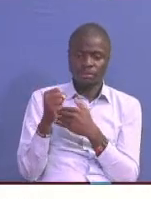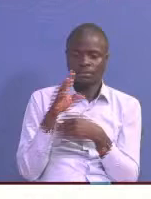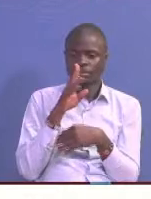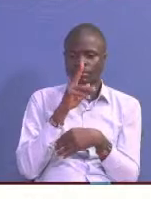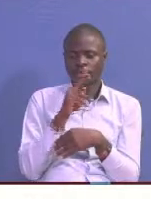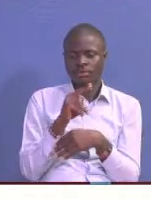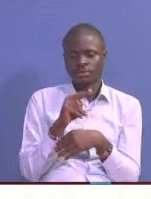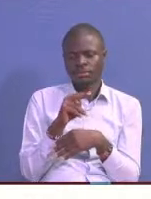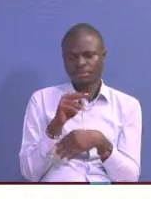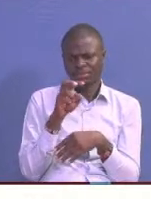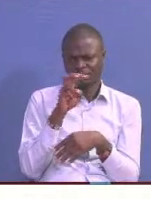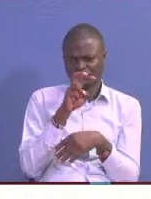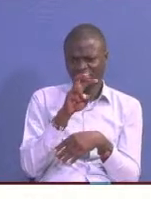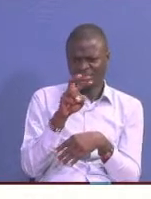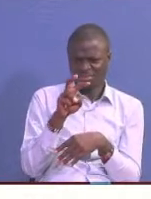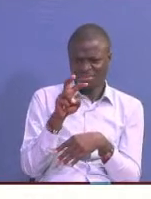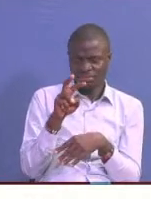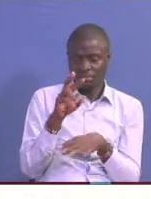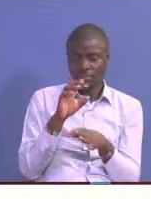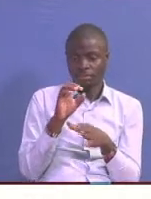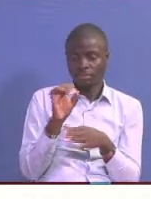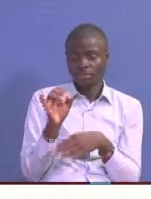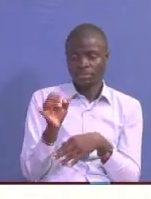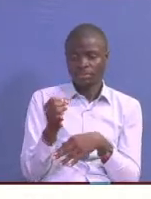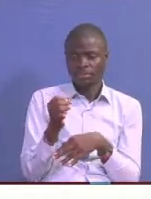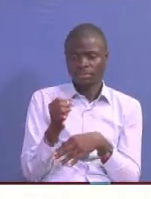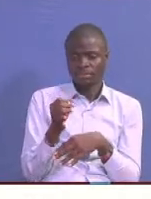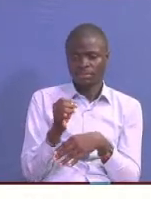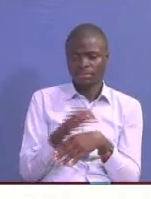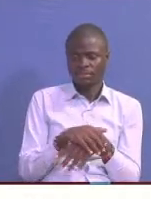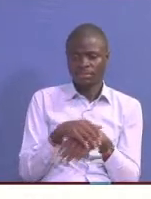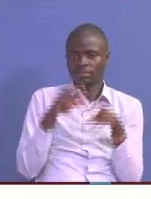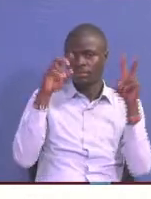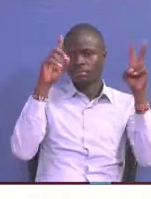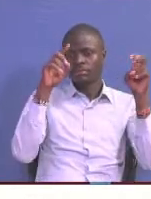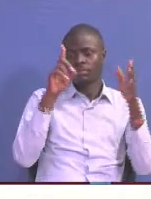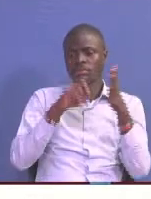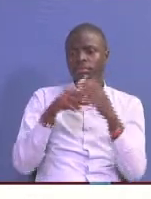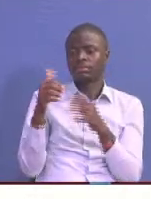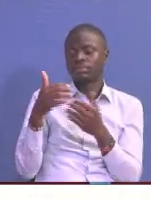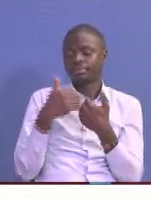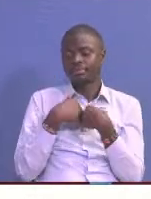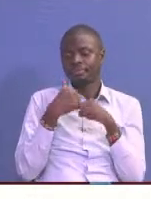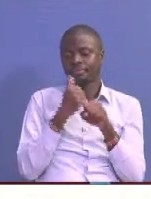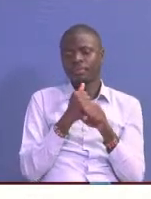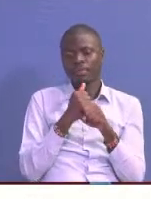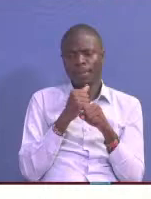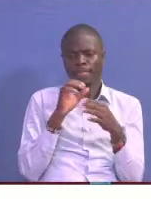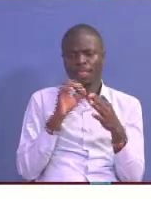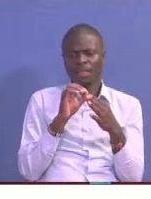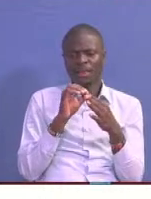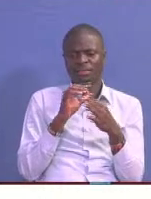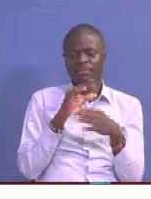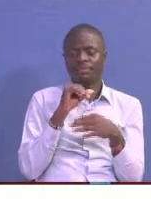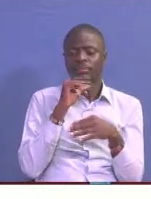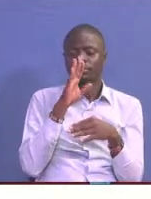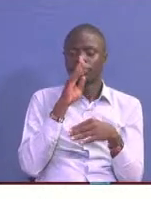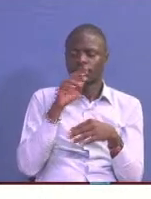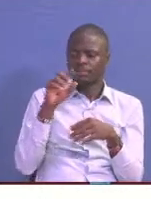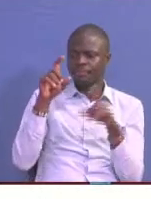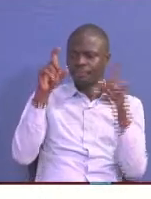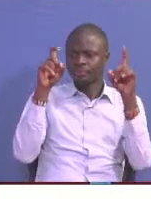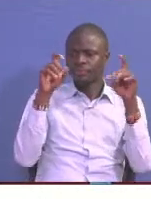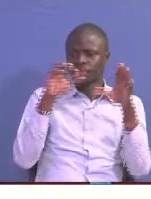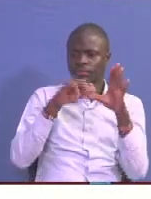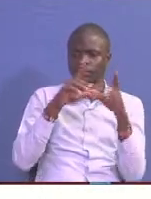being onlookers or just quoting what others have done, and we are not being quoted in terms of the